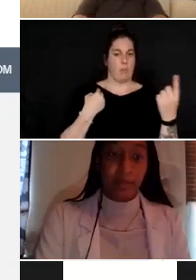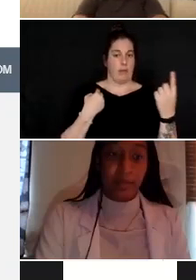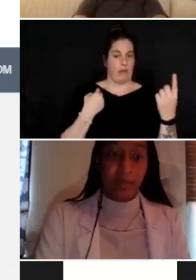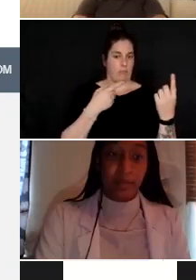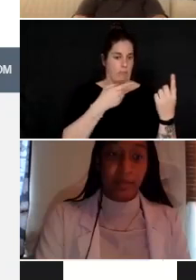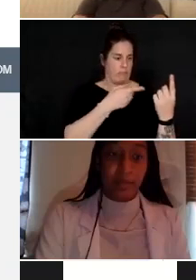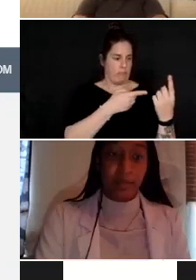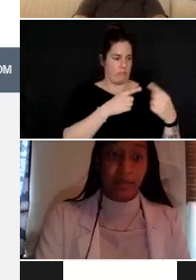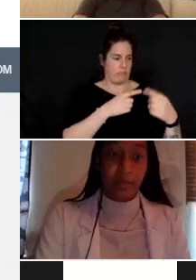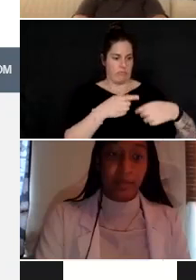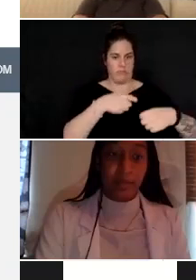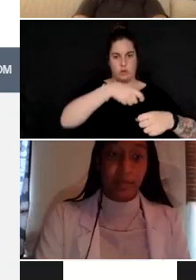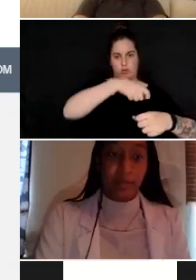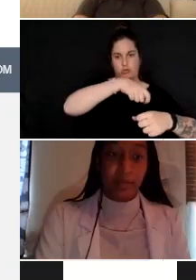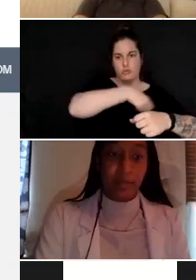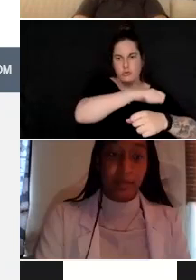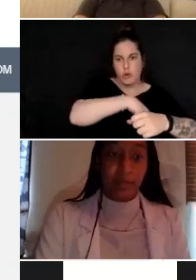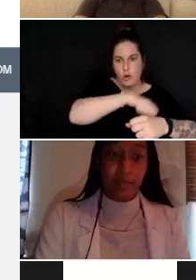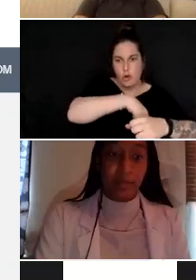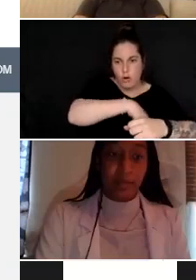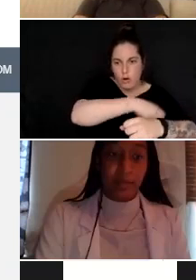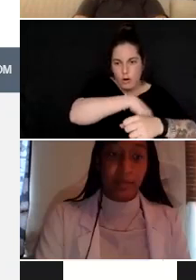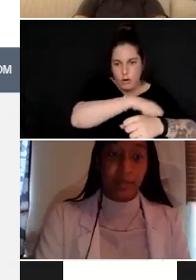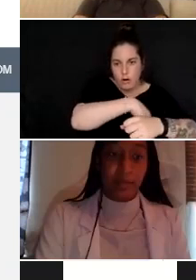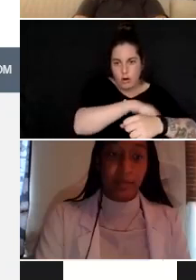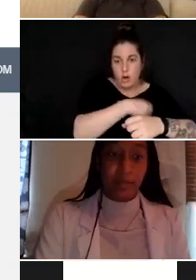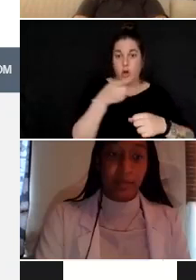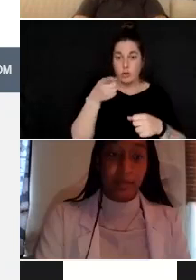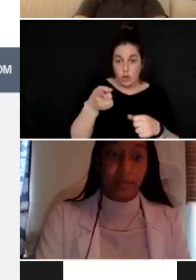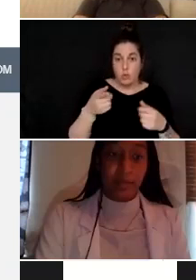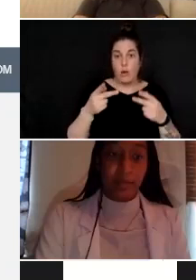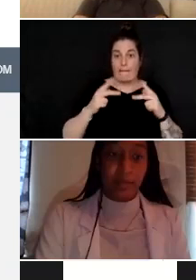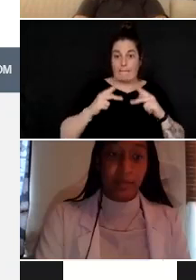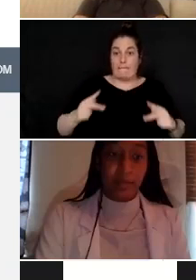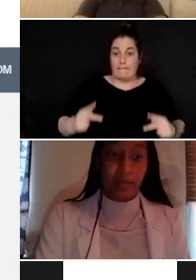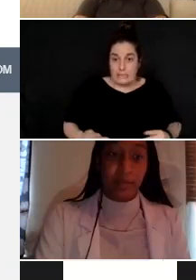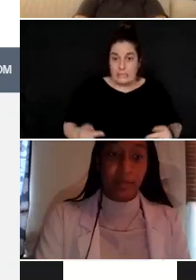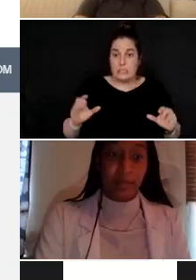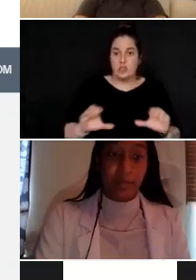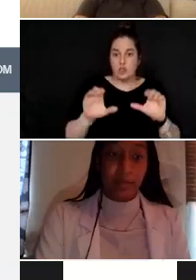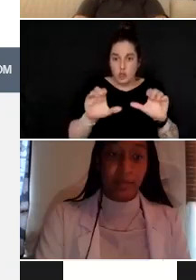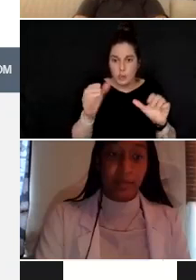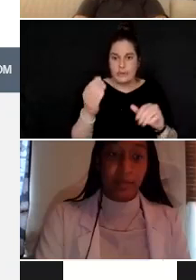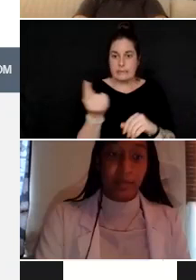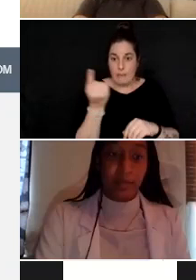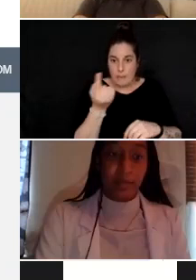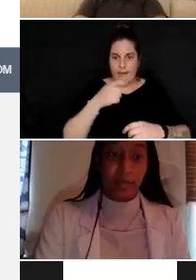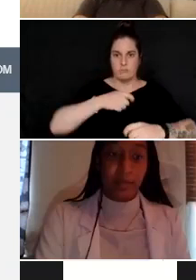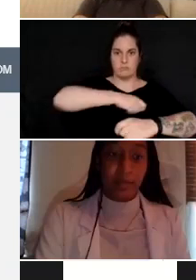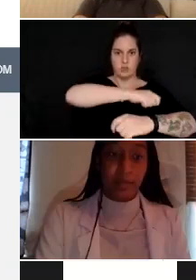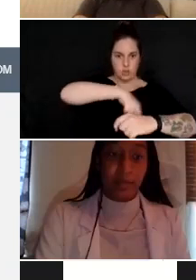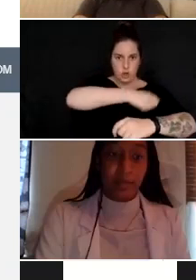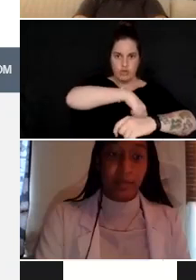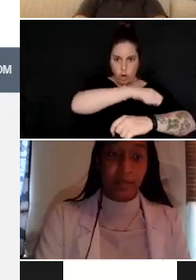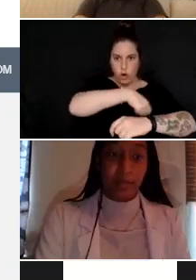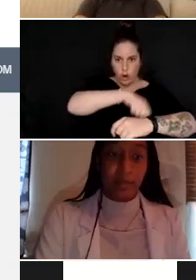stir, so you're physically doing a stirring motion, right? So